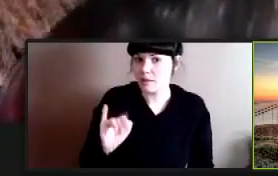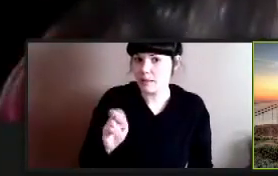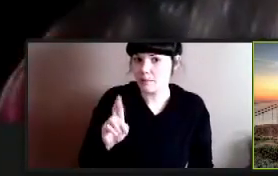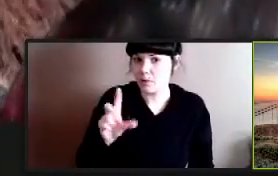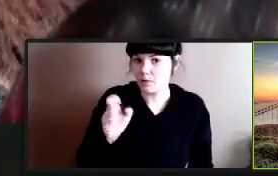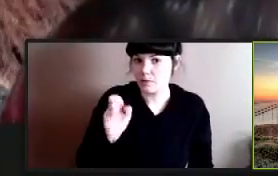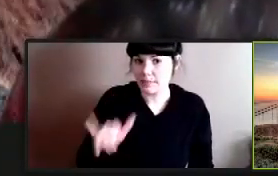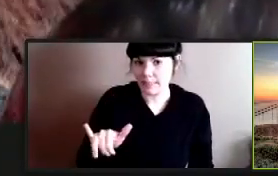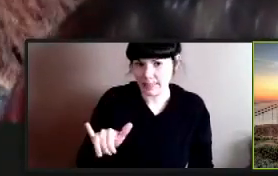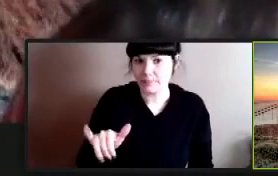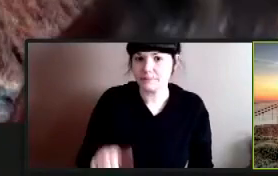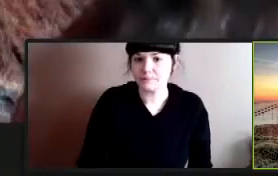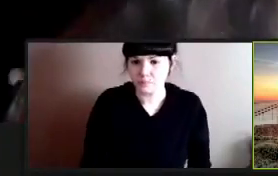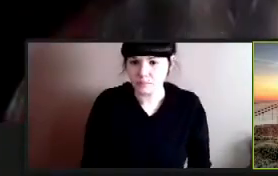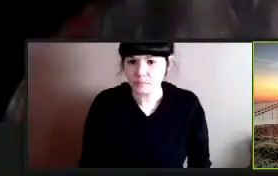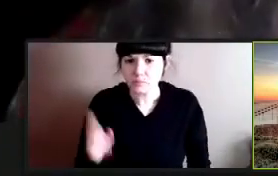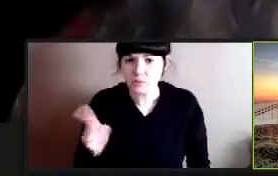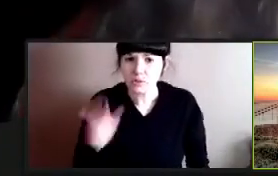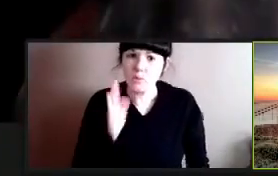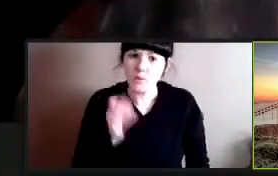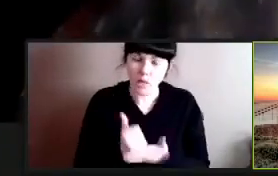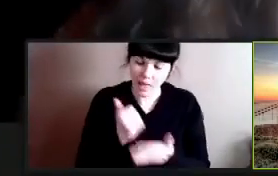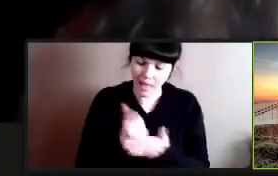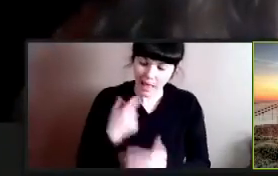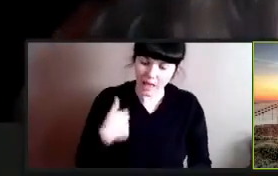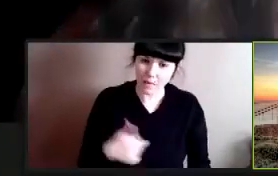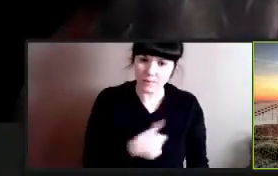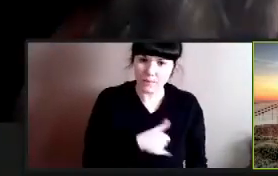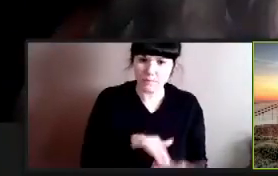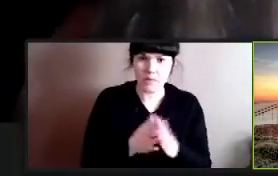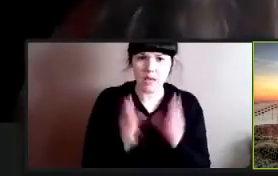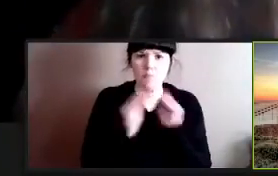us center ourselves, make sure that we're ready